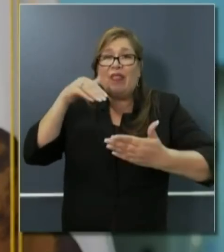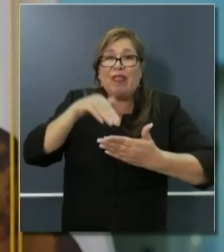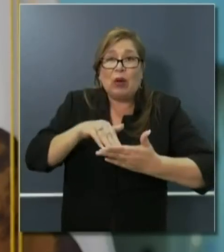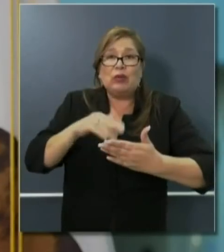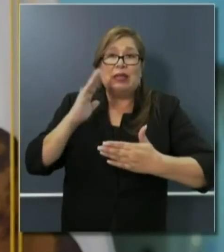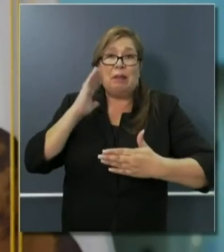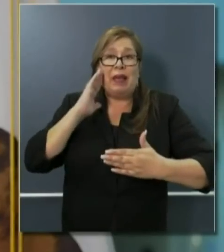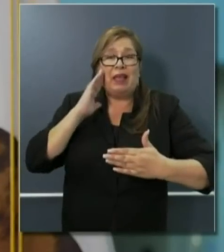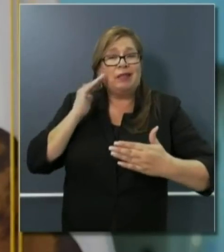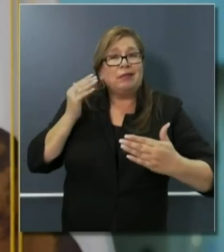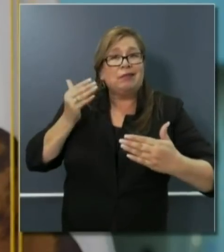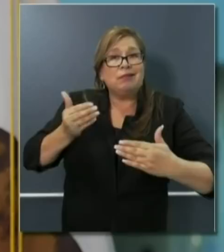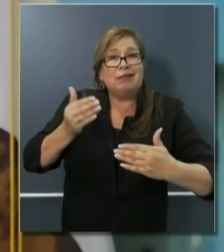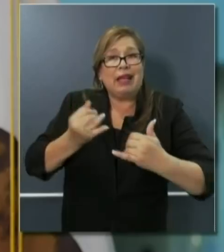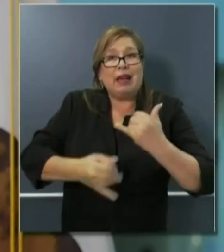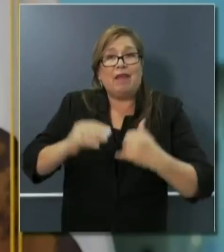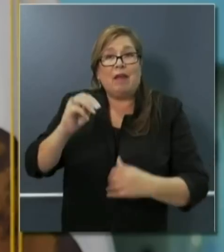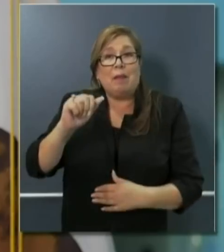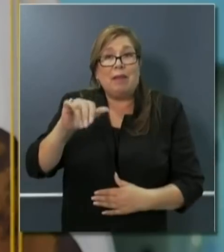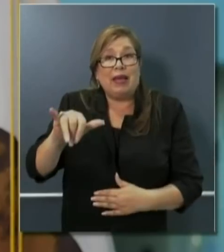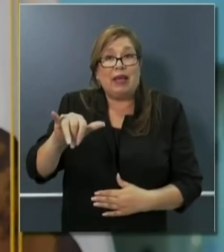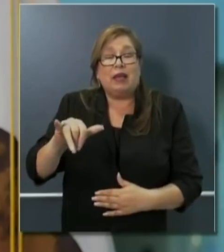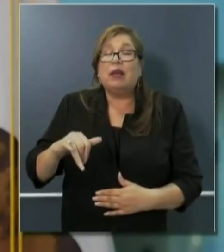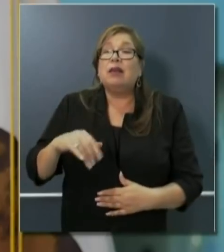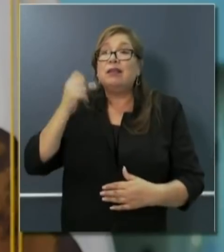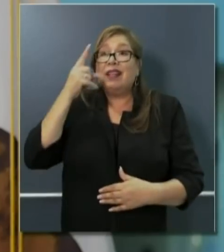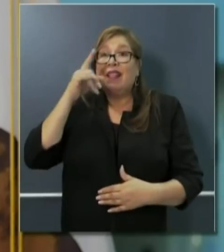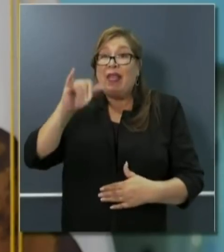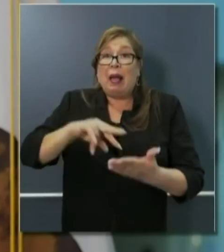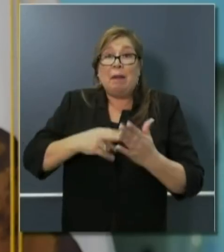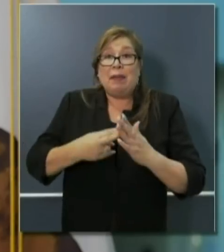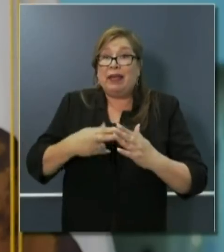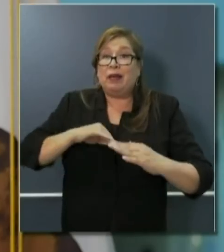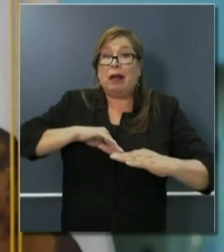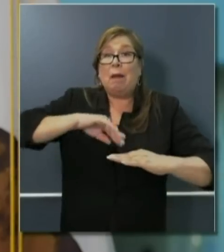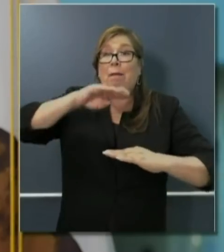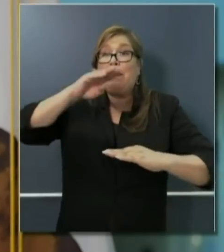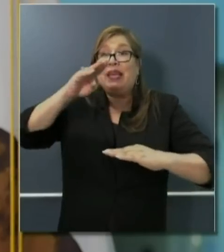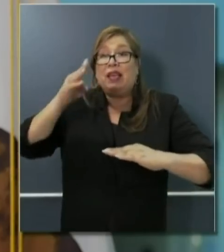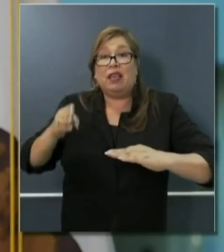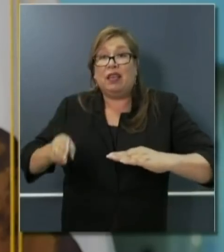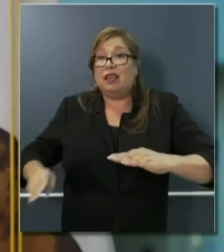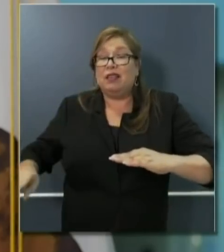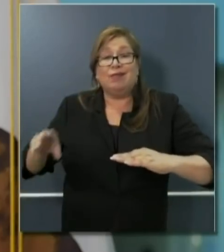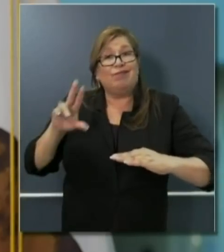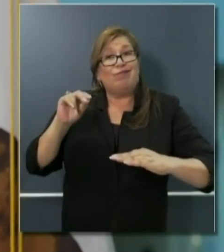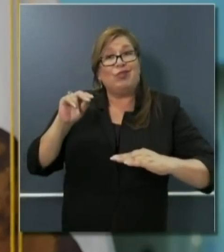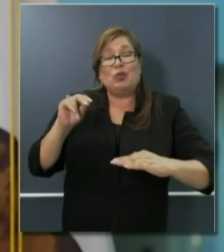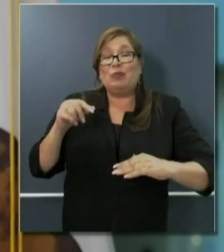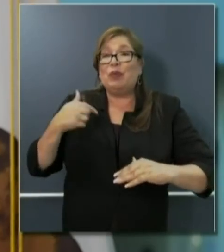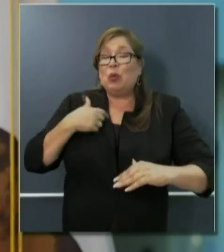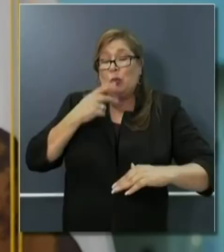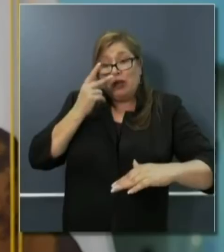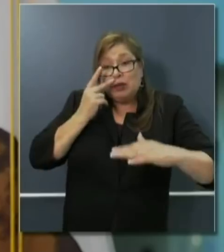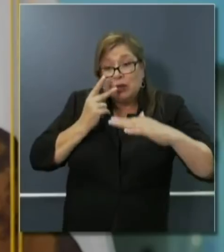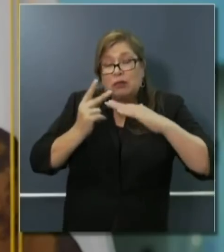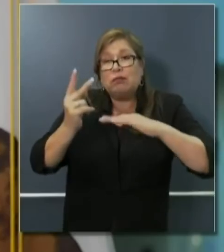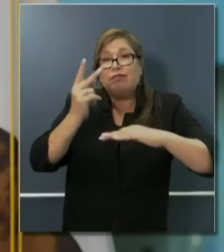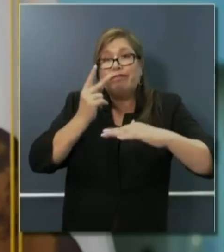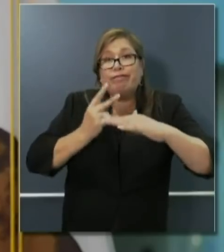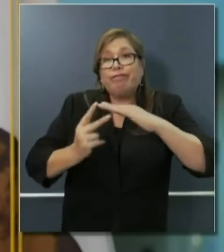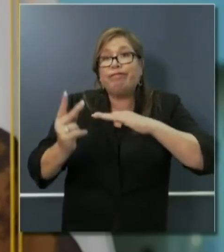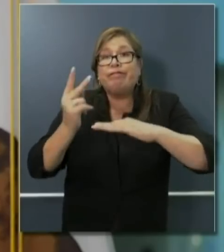to use towards the end of May not to signify the peak. We are actively looking at our actuals, these numbers here,